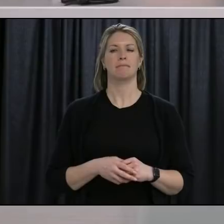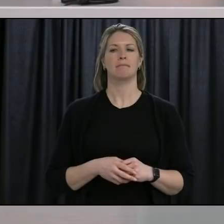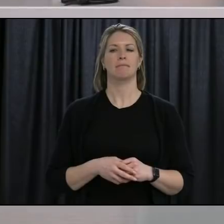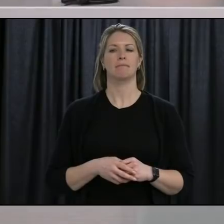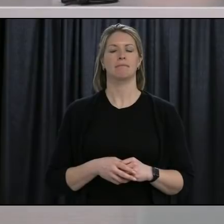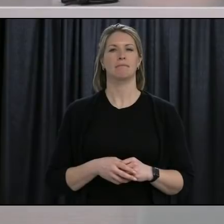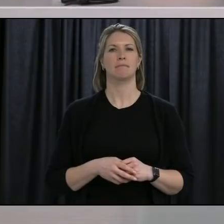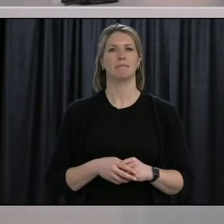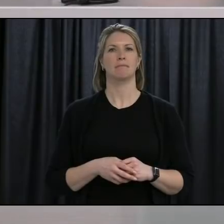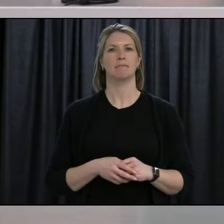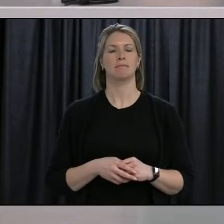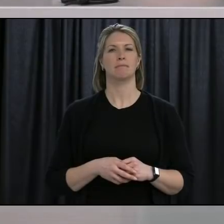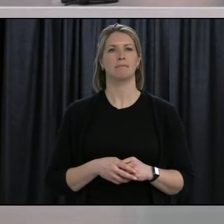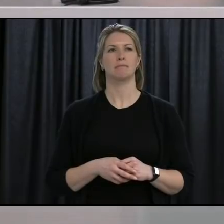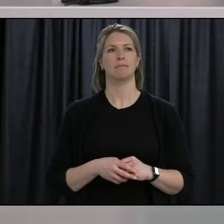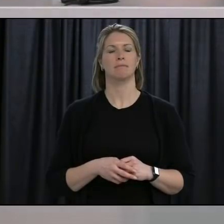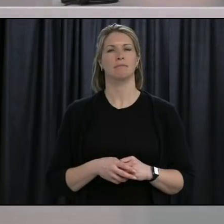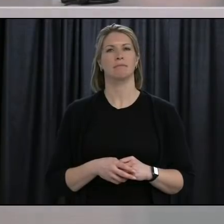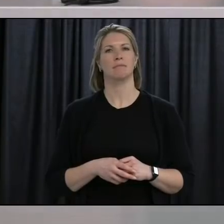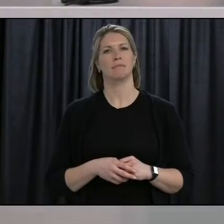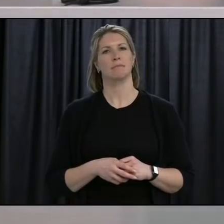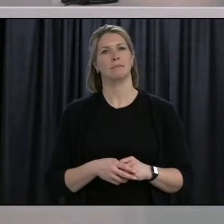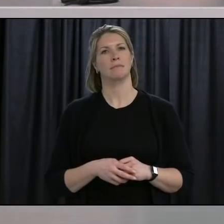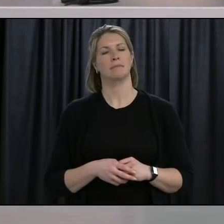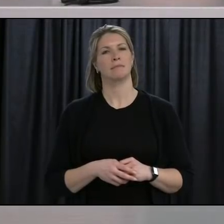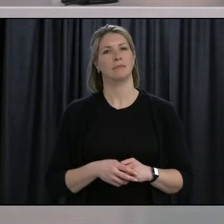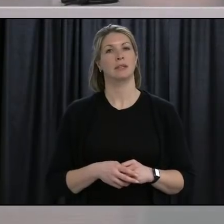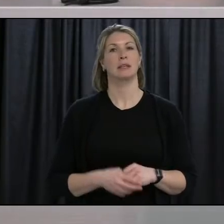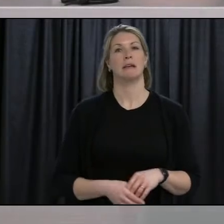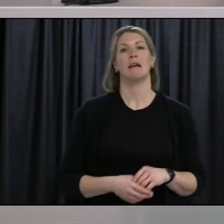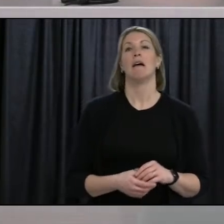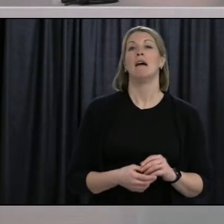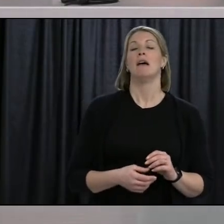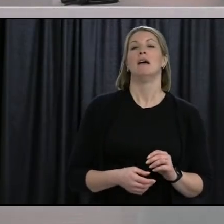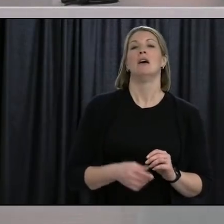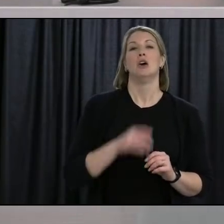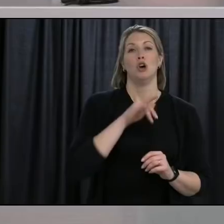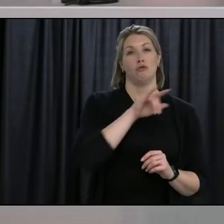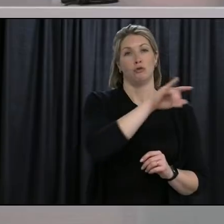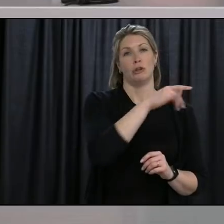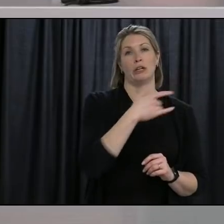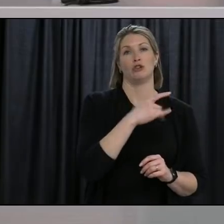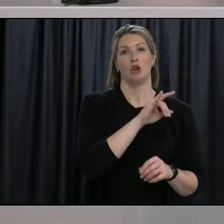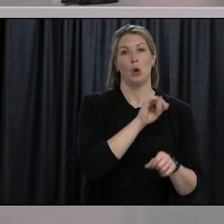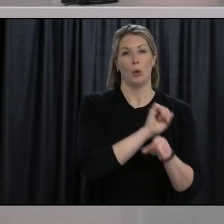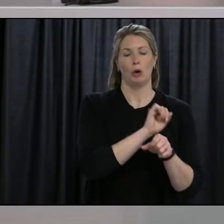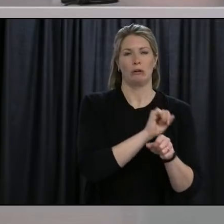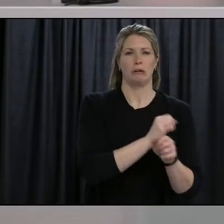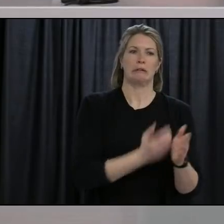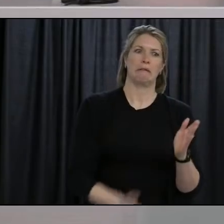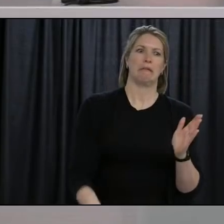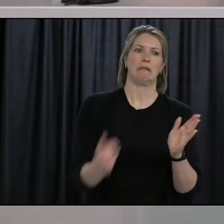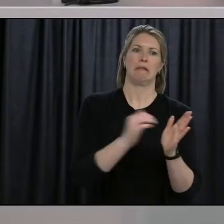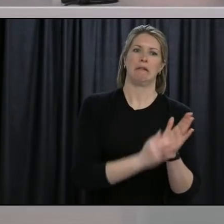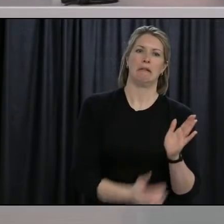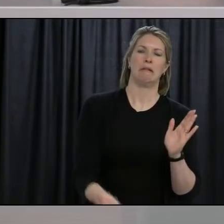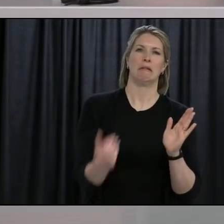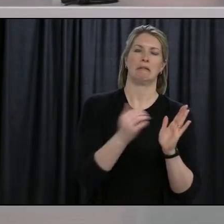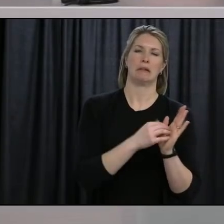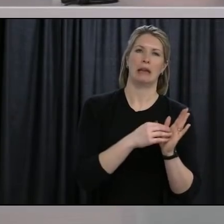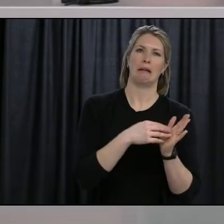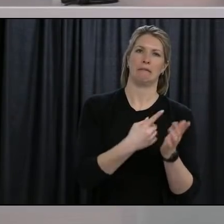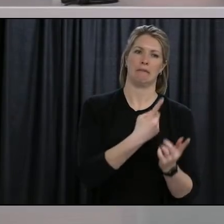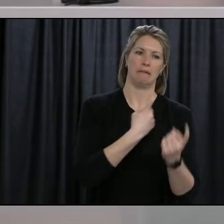We hear about rotational workers a lot, and again now they're concerned about whether their children can go